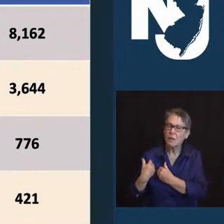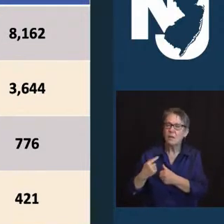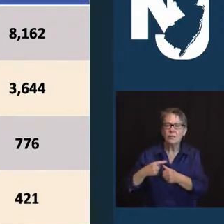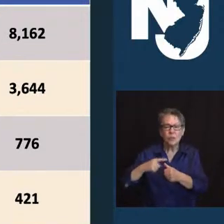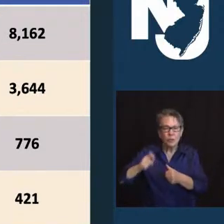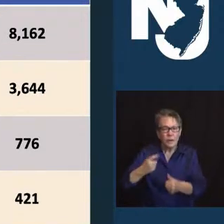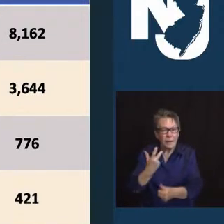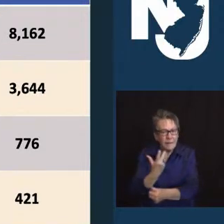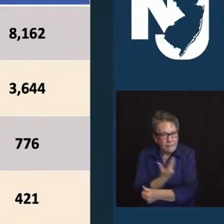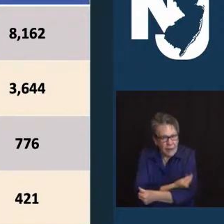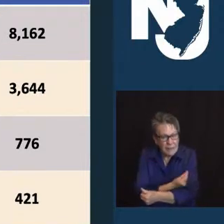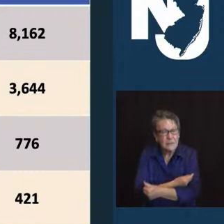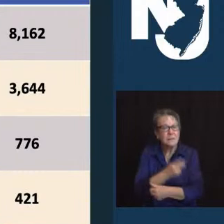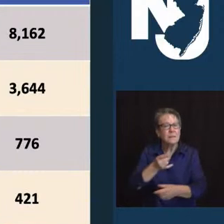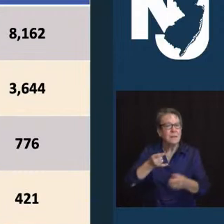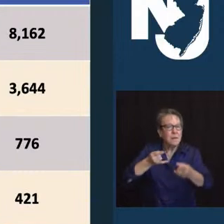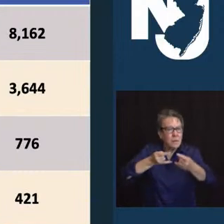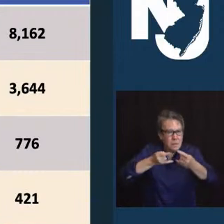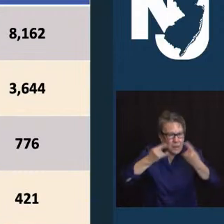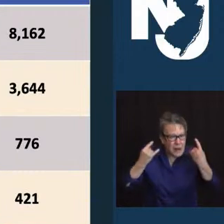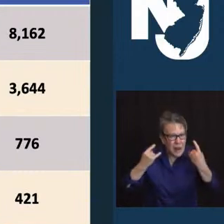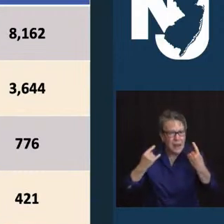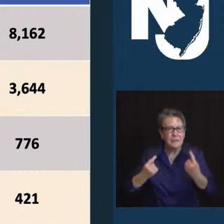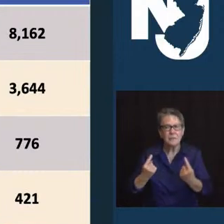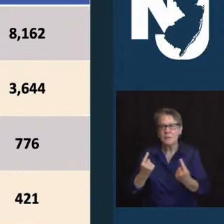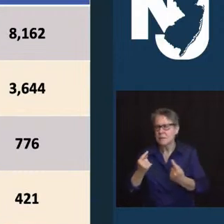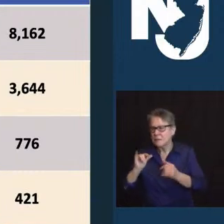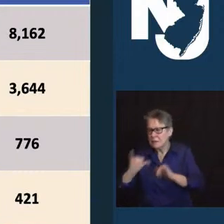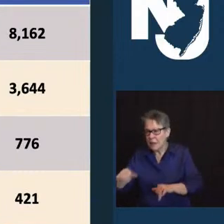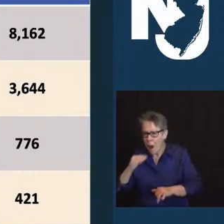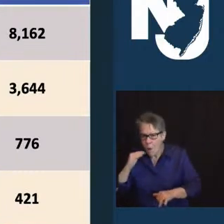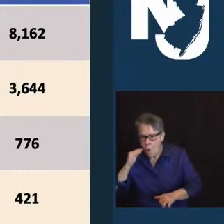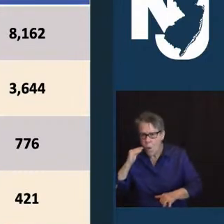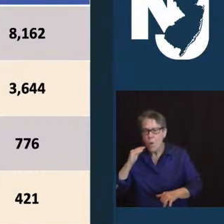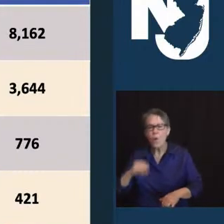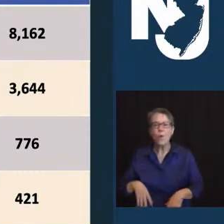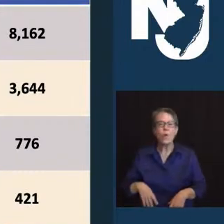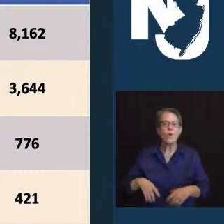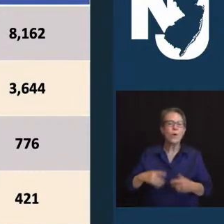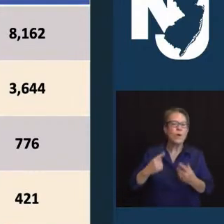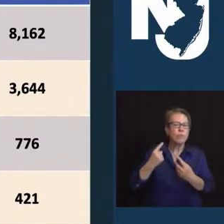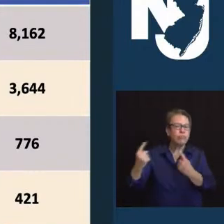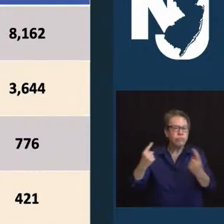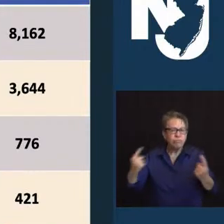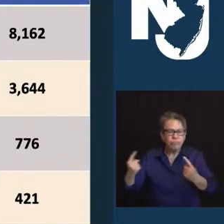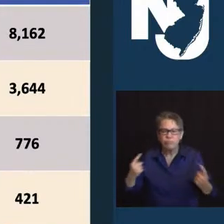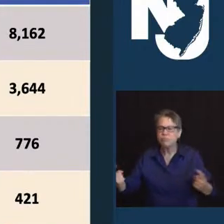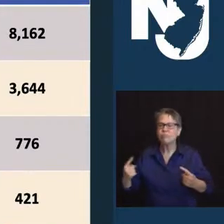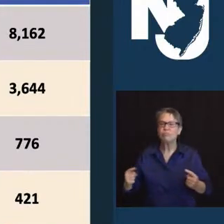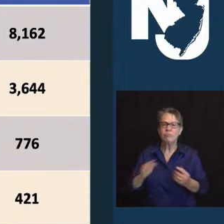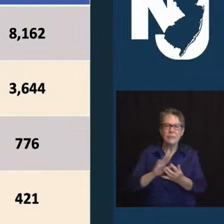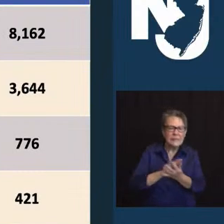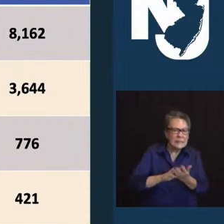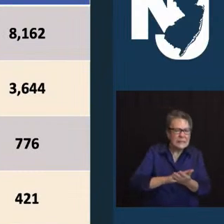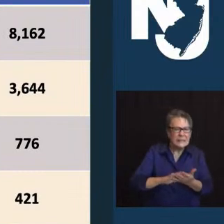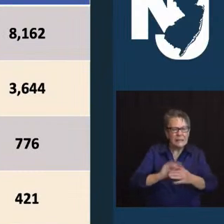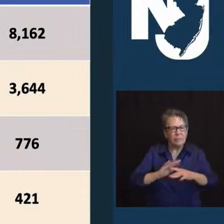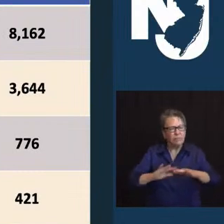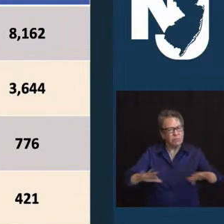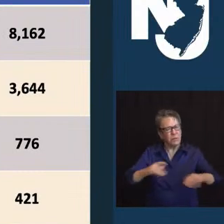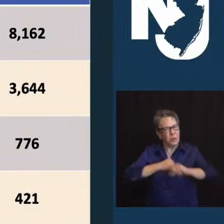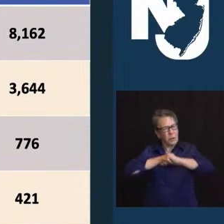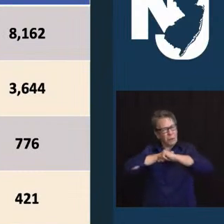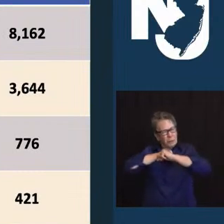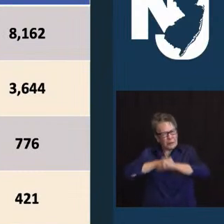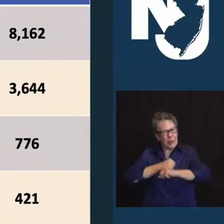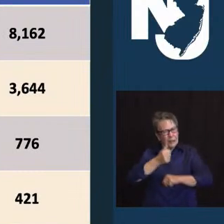to cooperate with contact tracers. These individual decisions protect you, your family, and our community. And if we can do all of